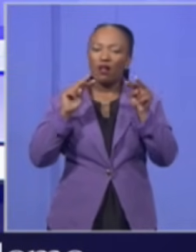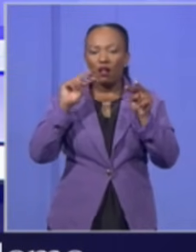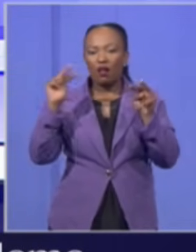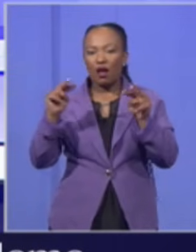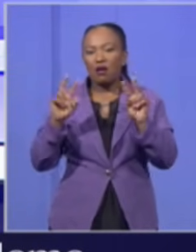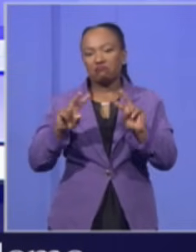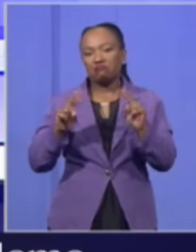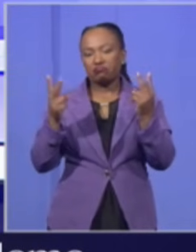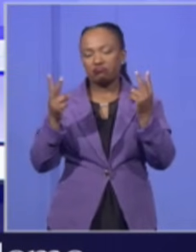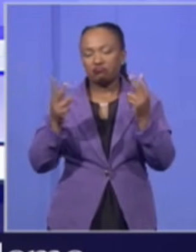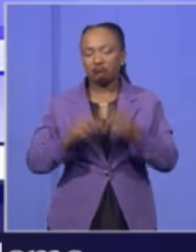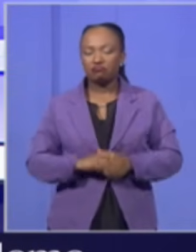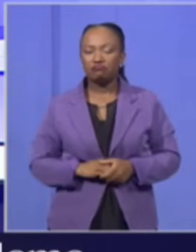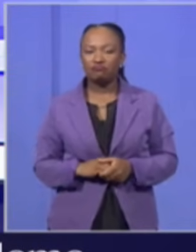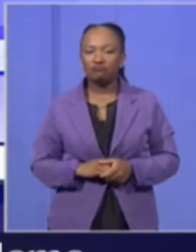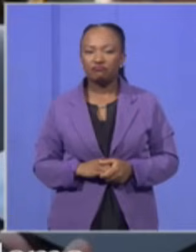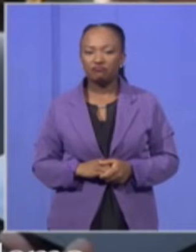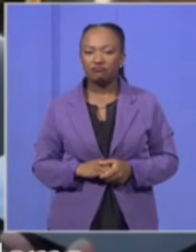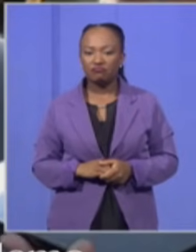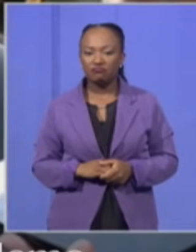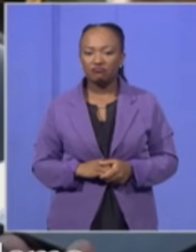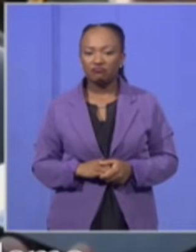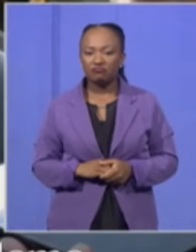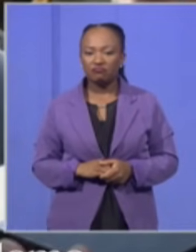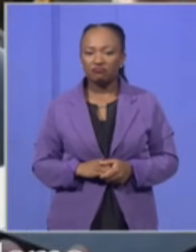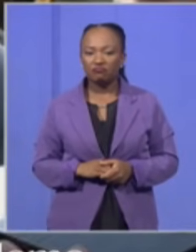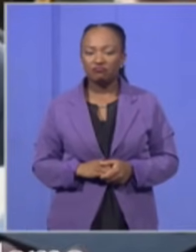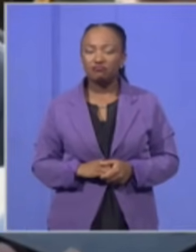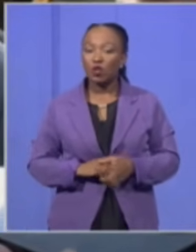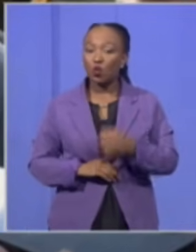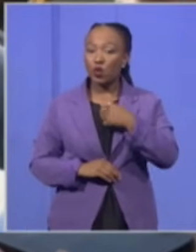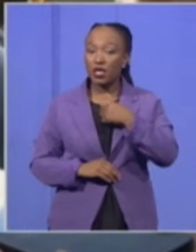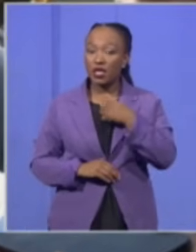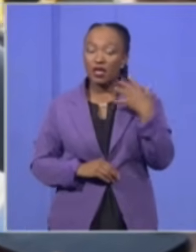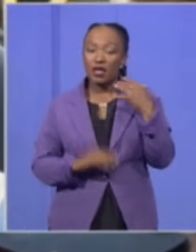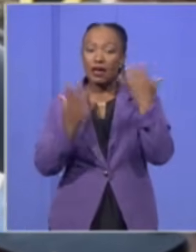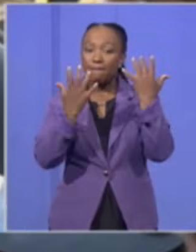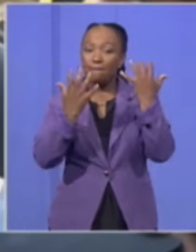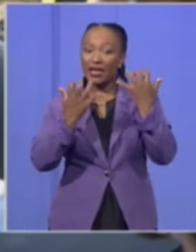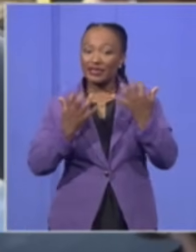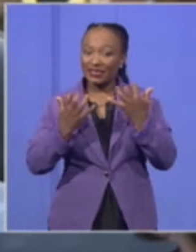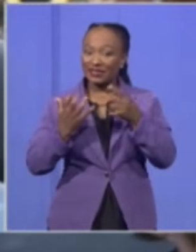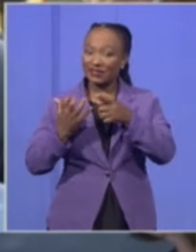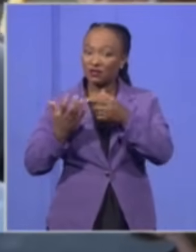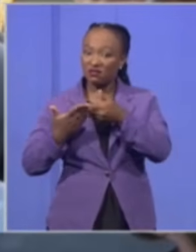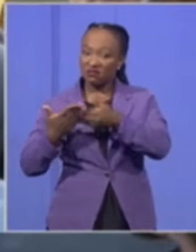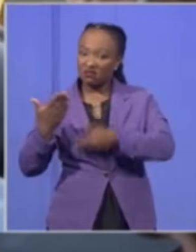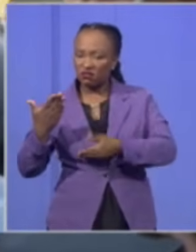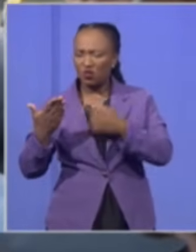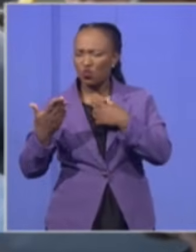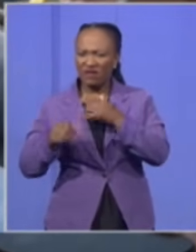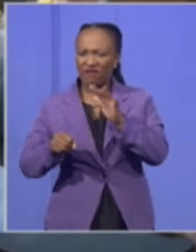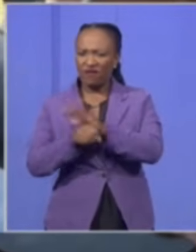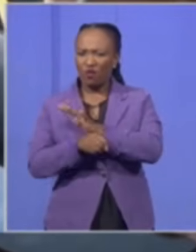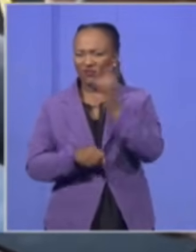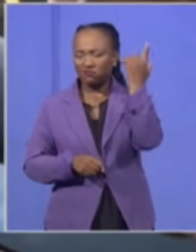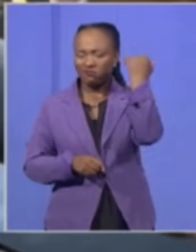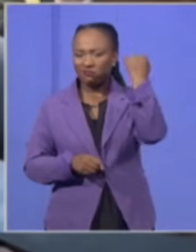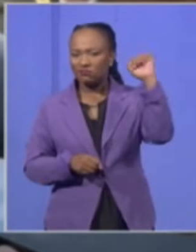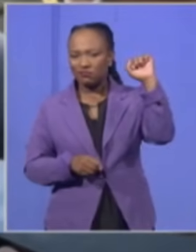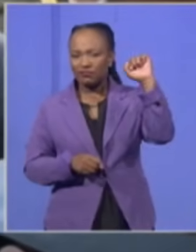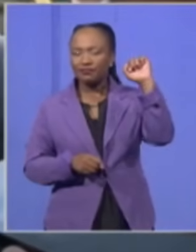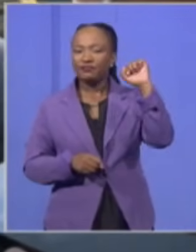Godongwana. We will definitely reject the budget in its entirety, particularly as it relates to